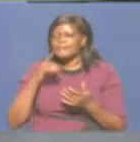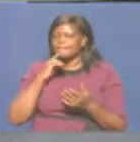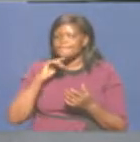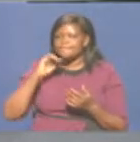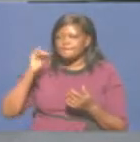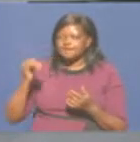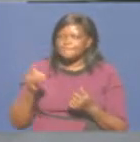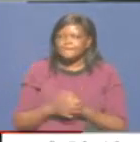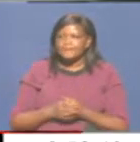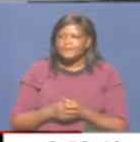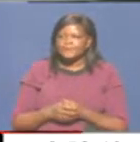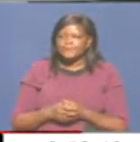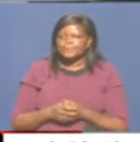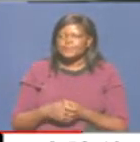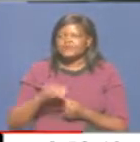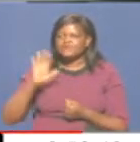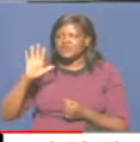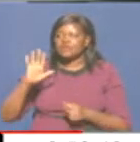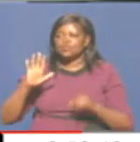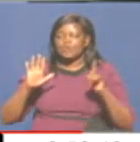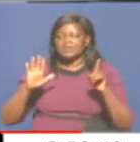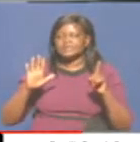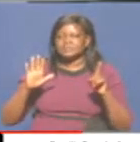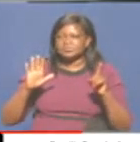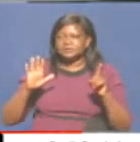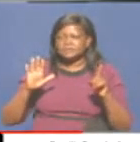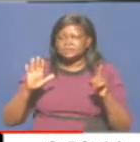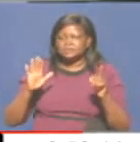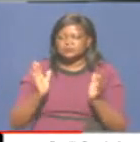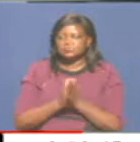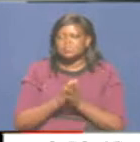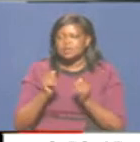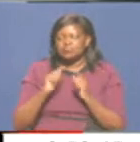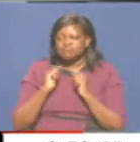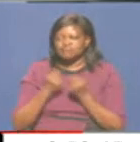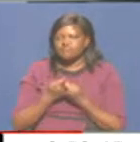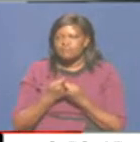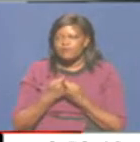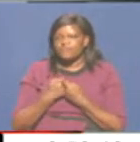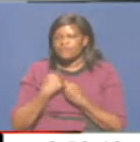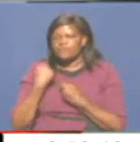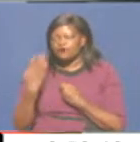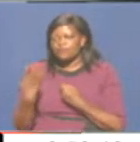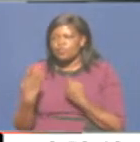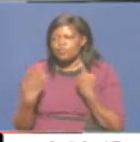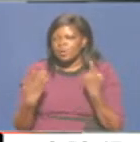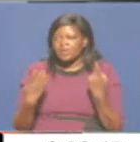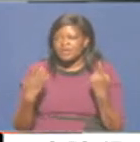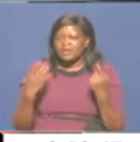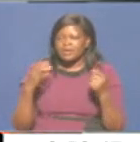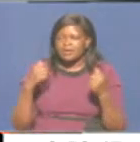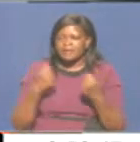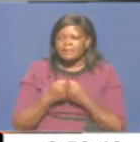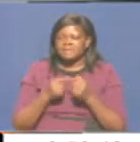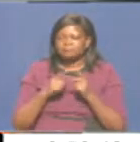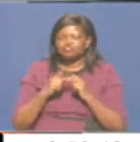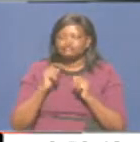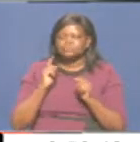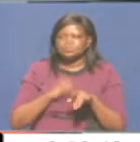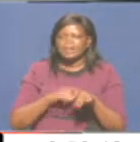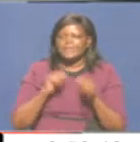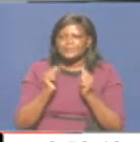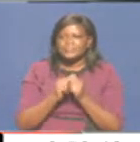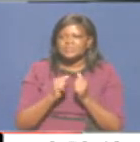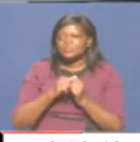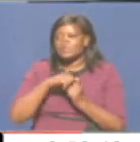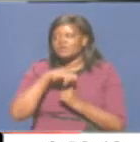Club Brugge 5-1, while Sporting Lisbon beat Besiktas 4-1. In matches set to start at 10 p.m., we have Shakhtar